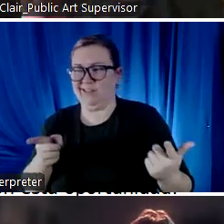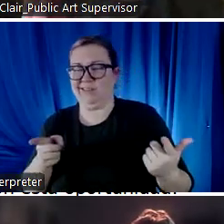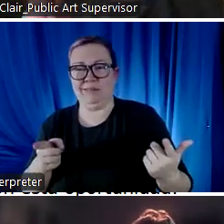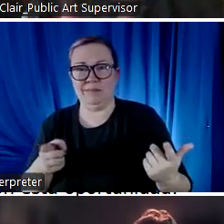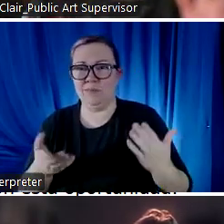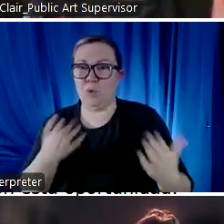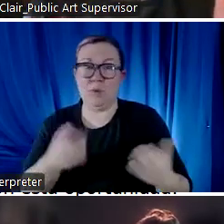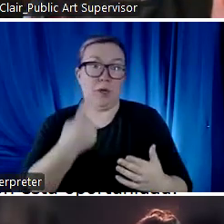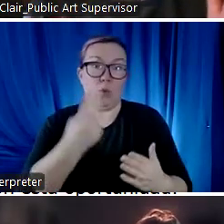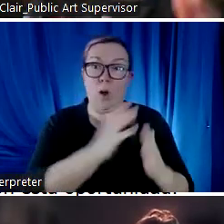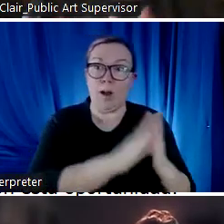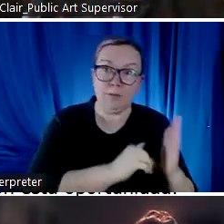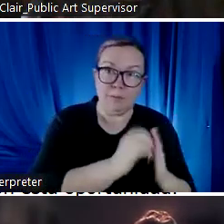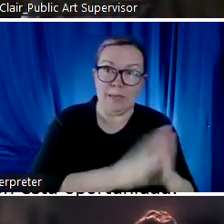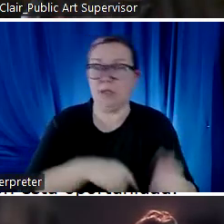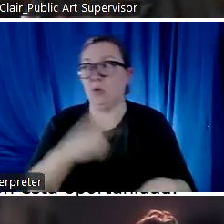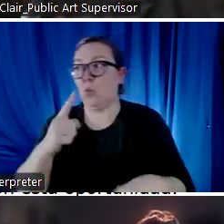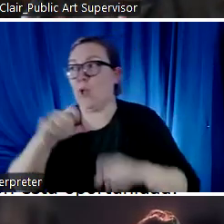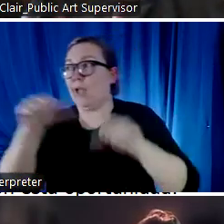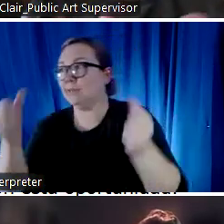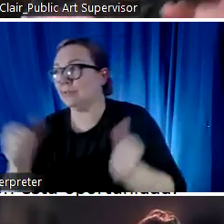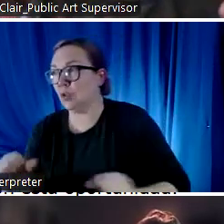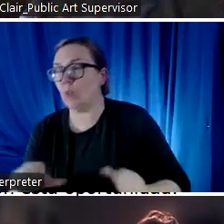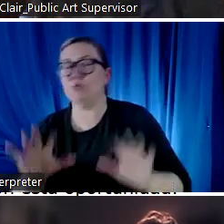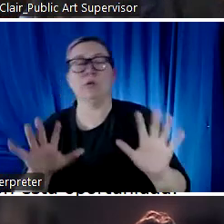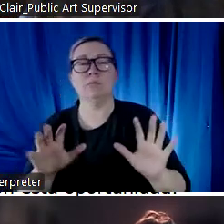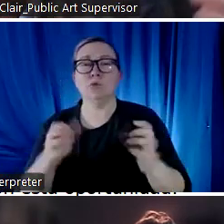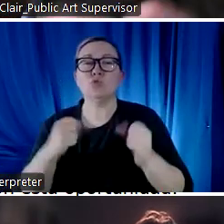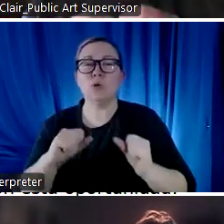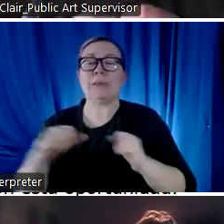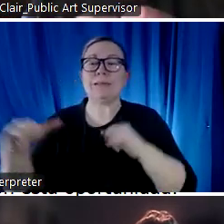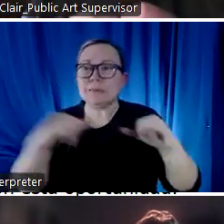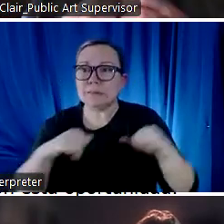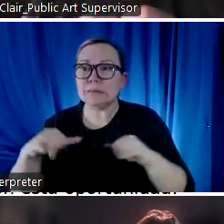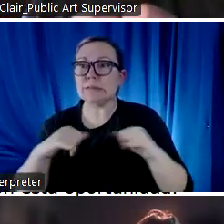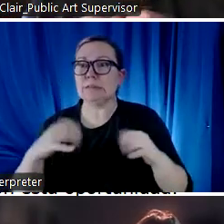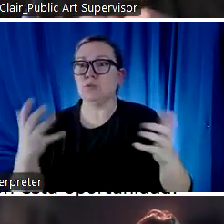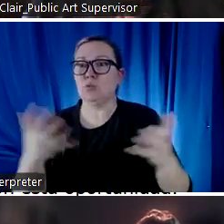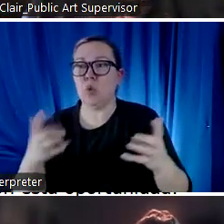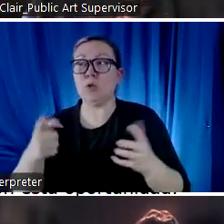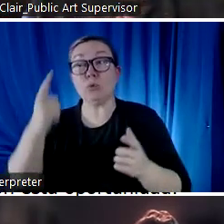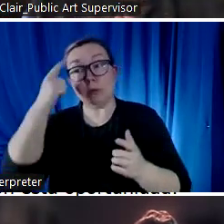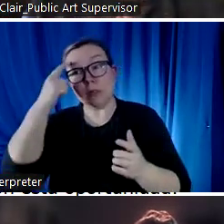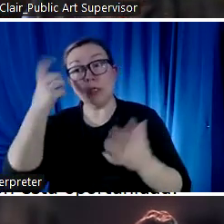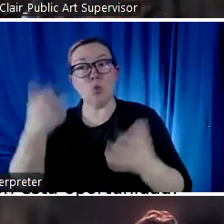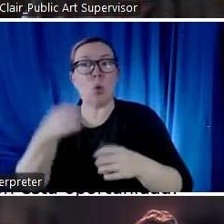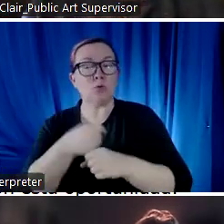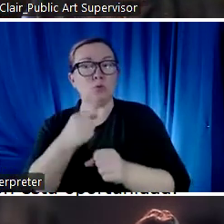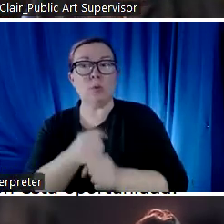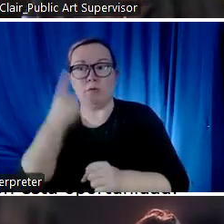one textile, one sculpture. So be consistent in what you think you want to make for this